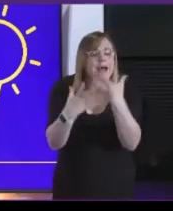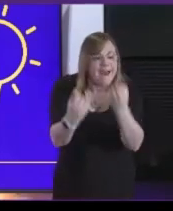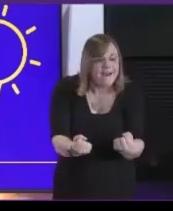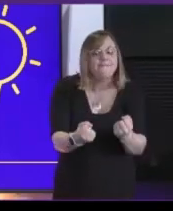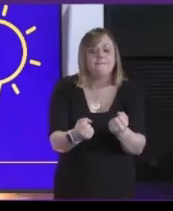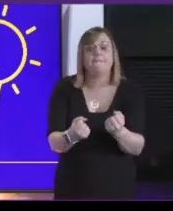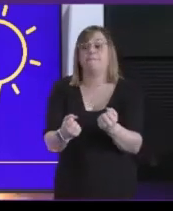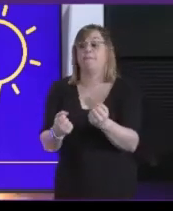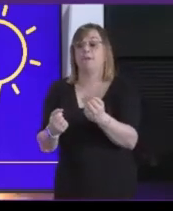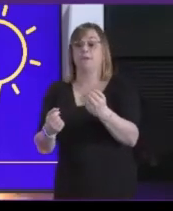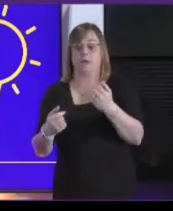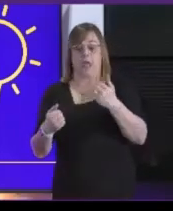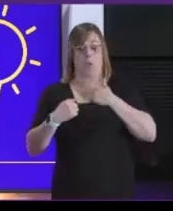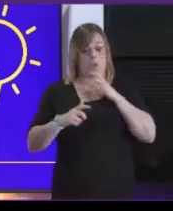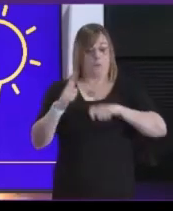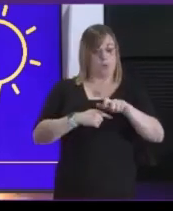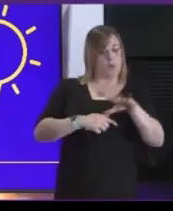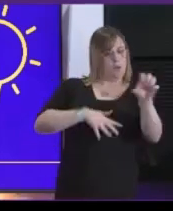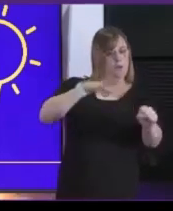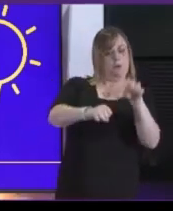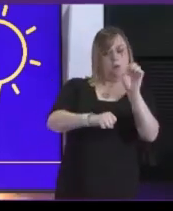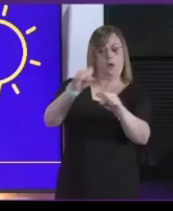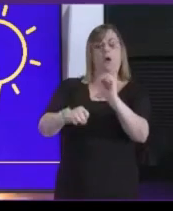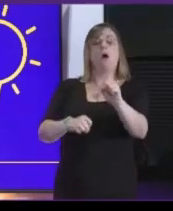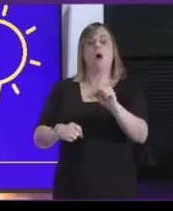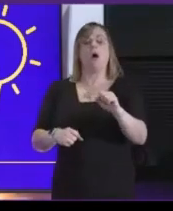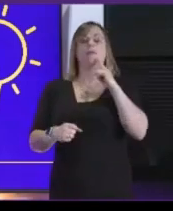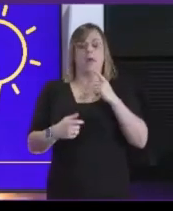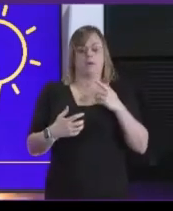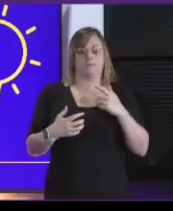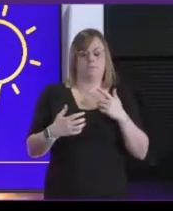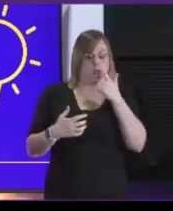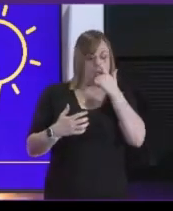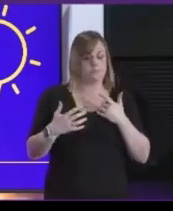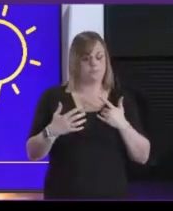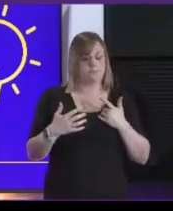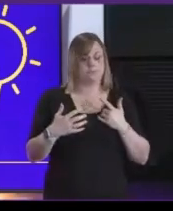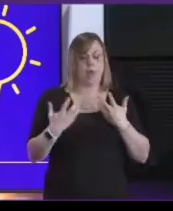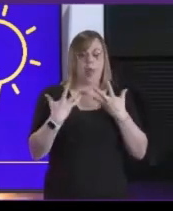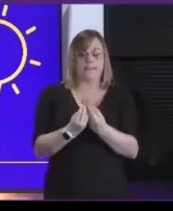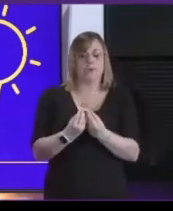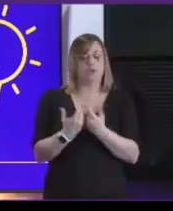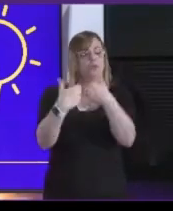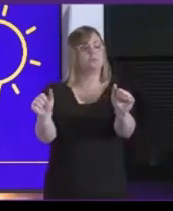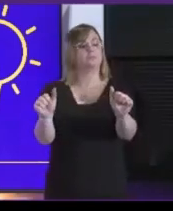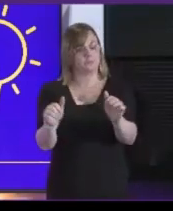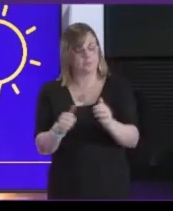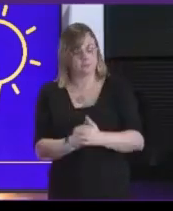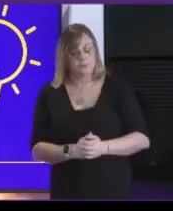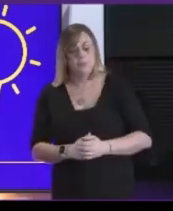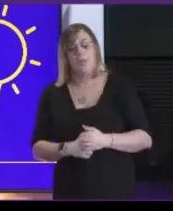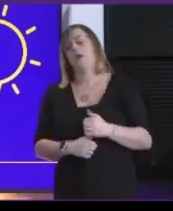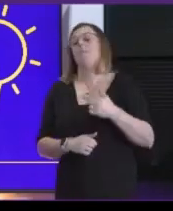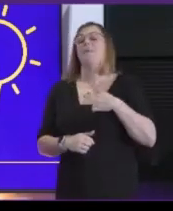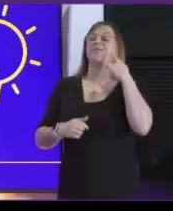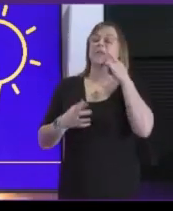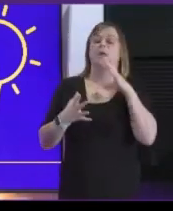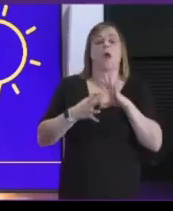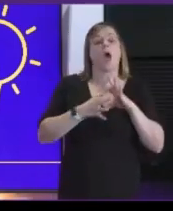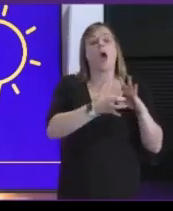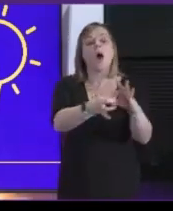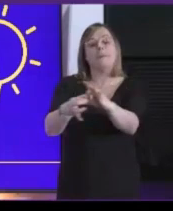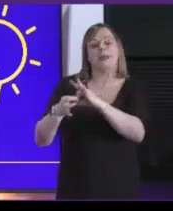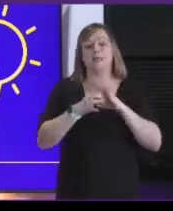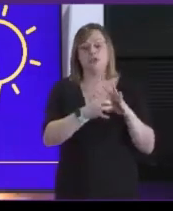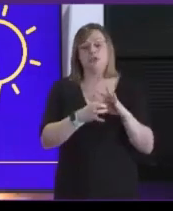community sees and may go further in some areas. But this is how I think that harmonization